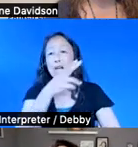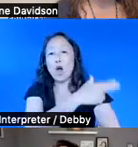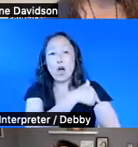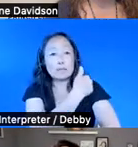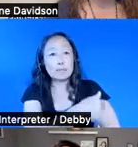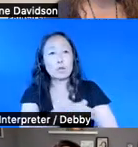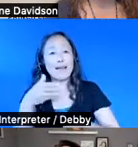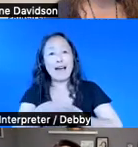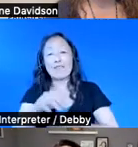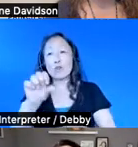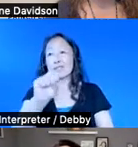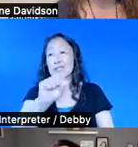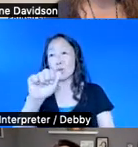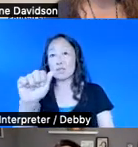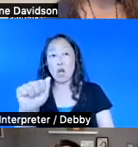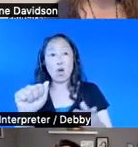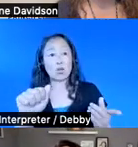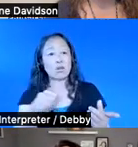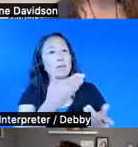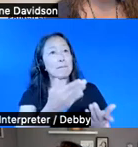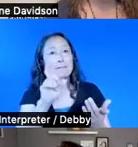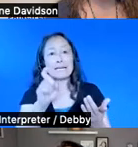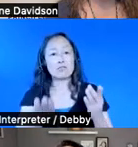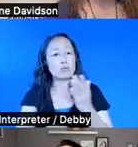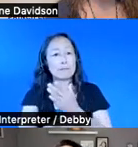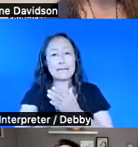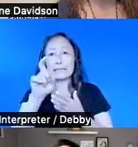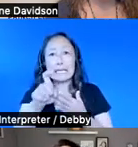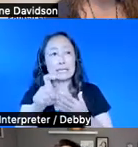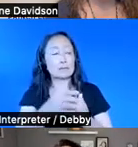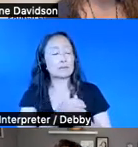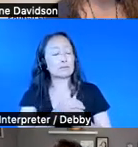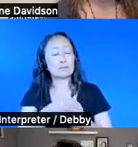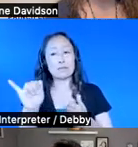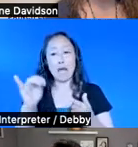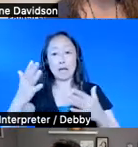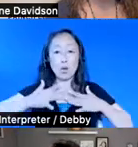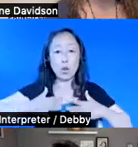a sexual assault exam, they may need clothing to go home in. They may need,